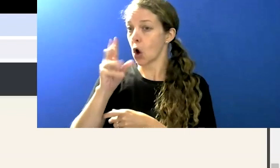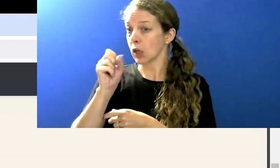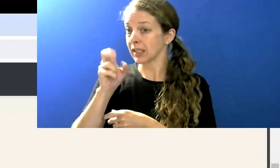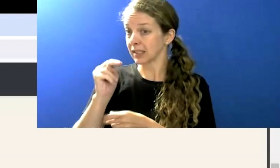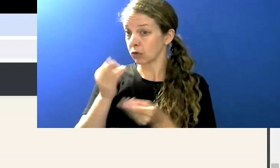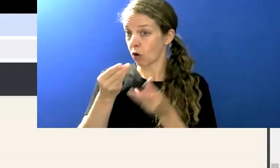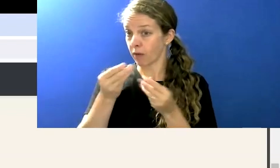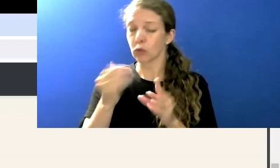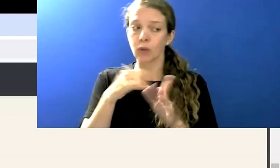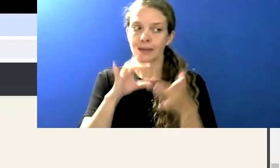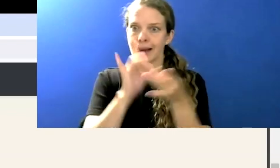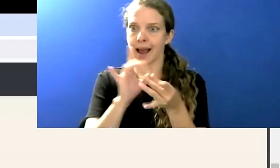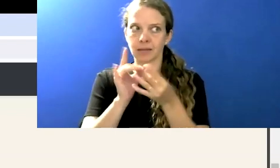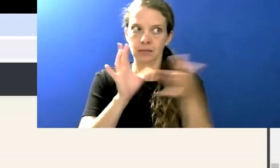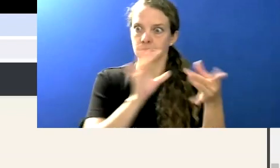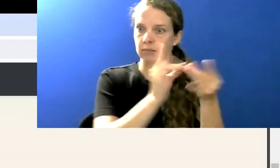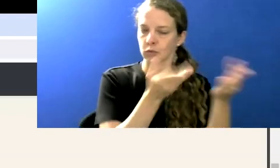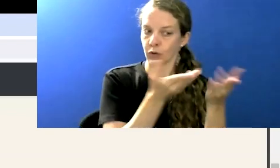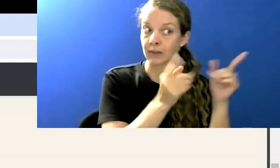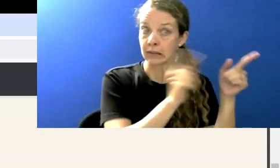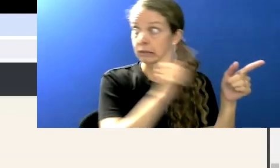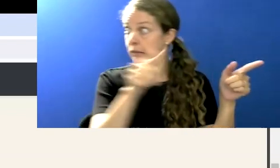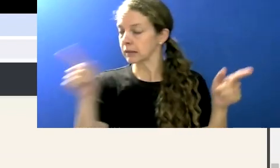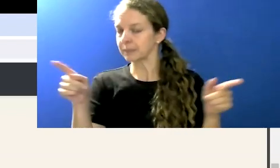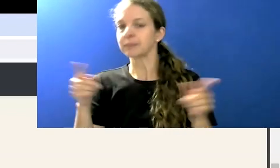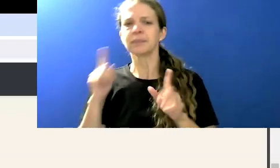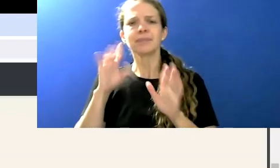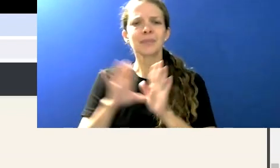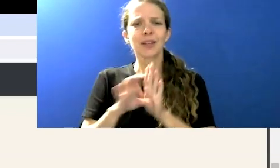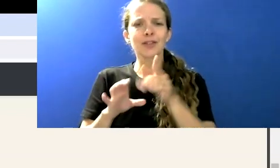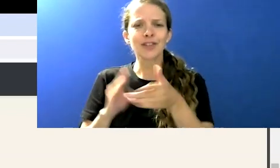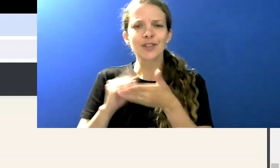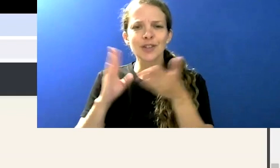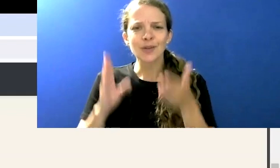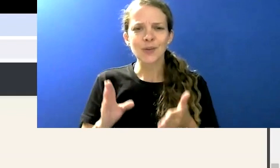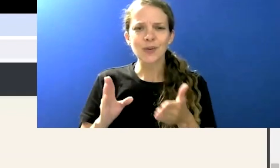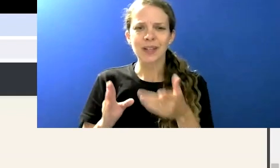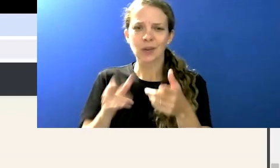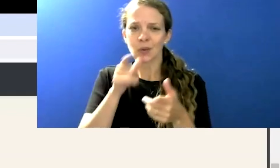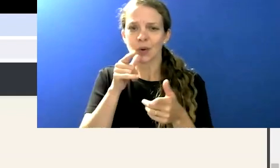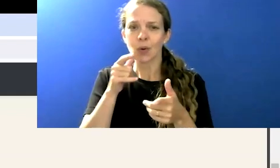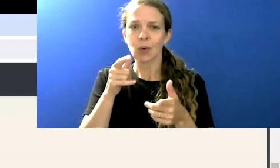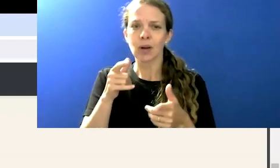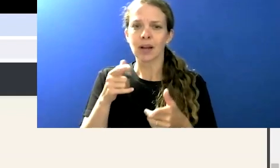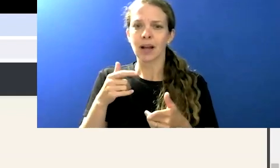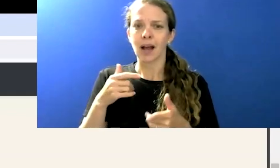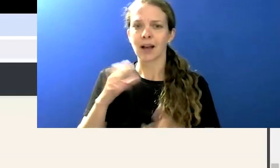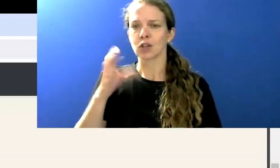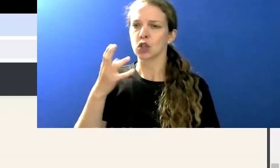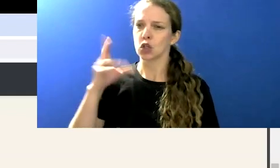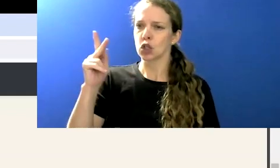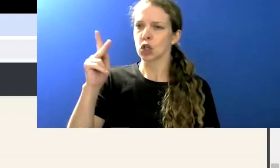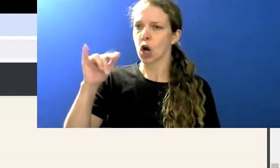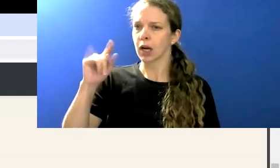we try to connect them as best as we can. Here, there's an image of students that we had Chalk It Up. It's an event where they